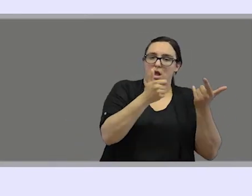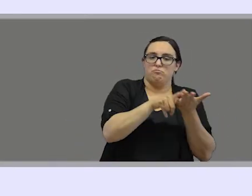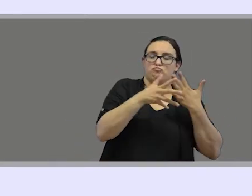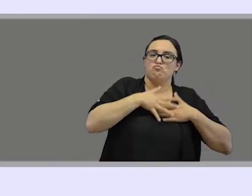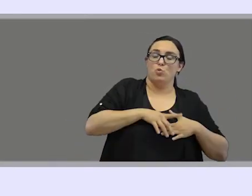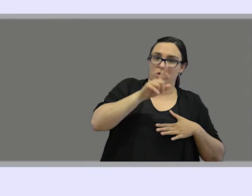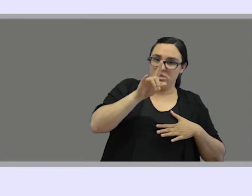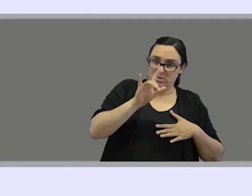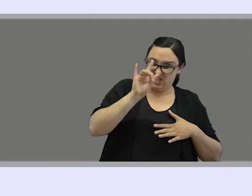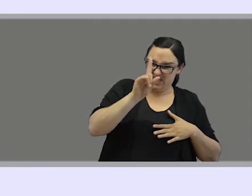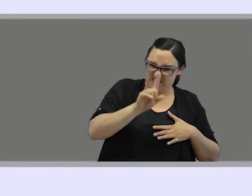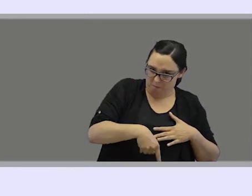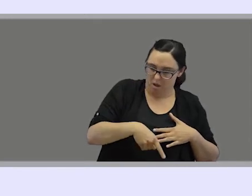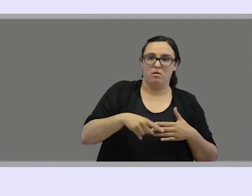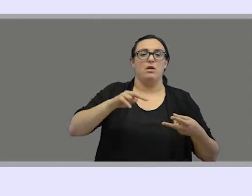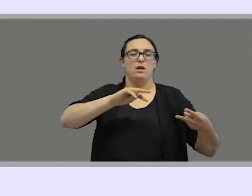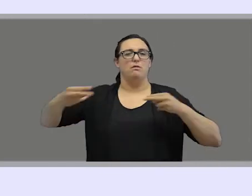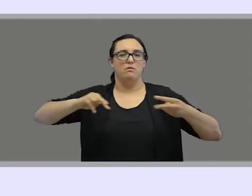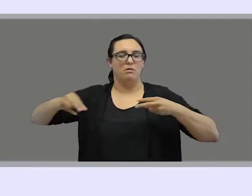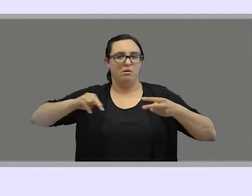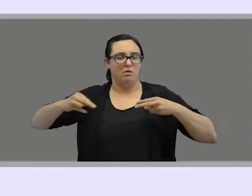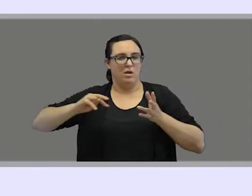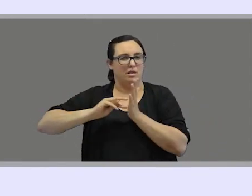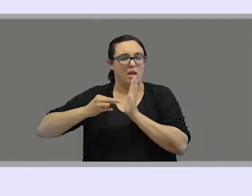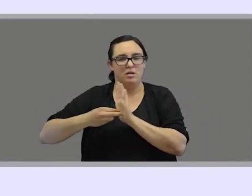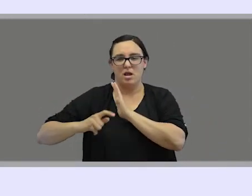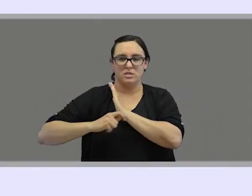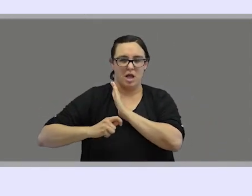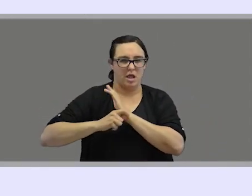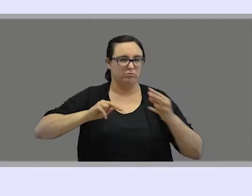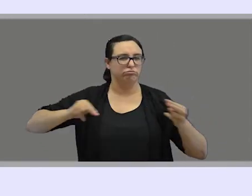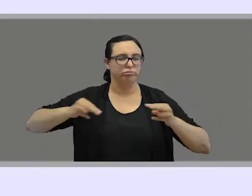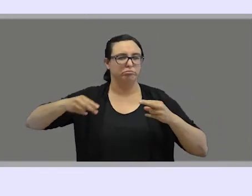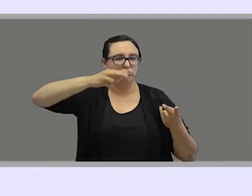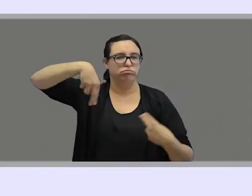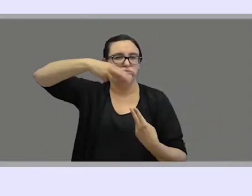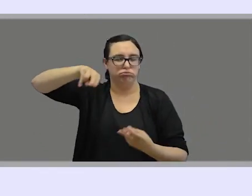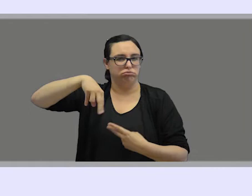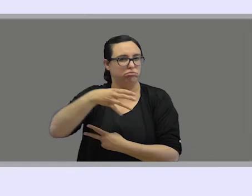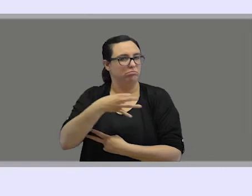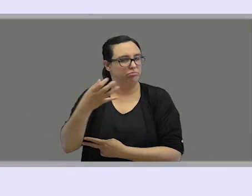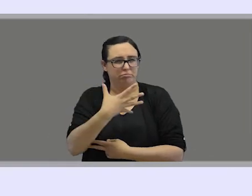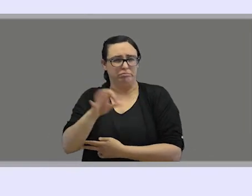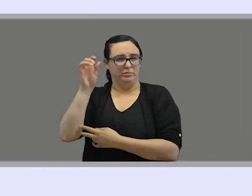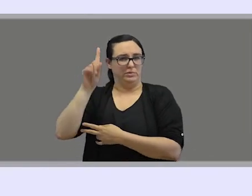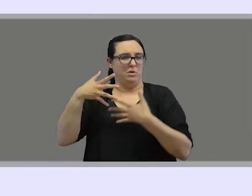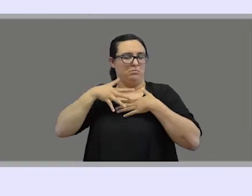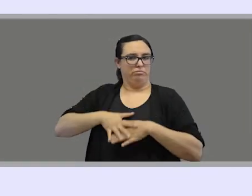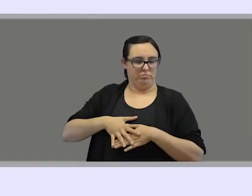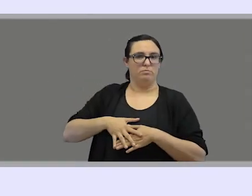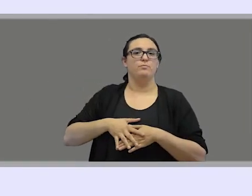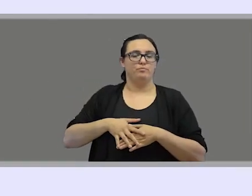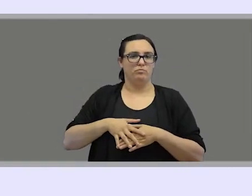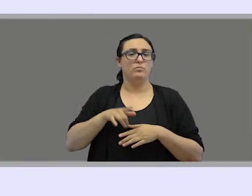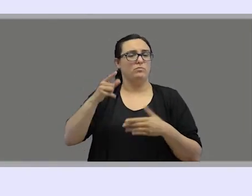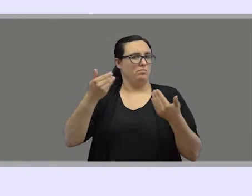but also in their interpreting skills and strategies. So they have to be trained